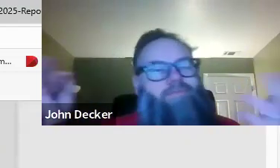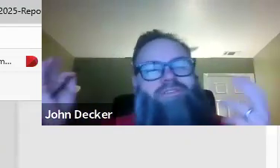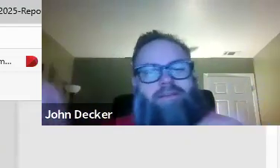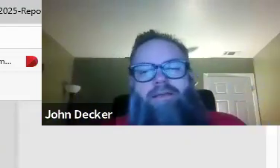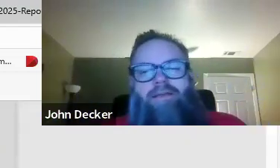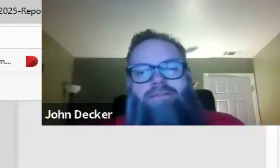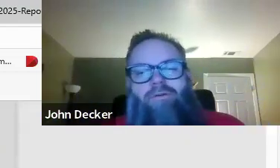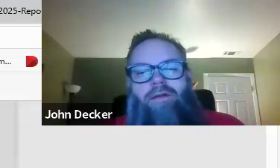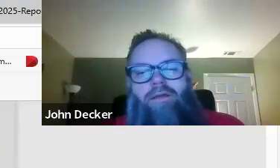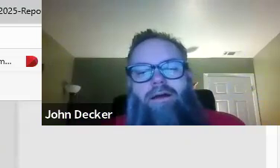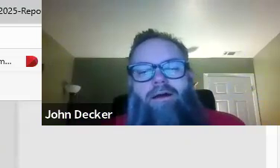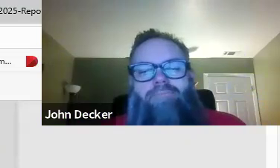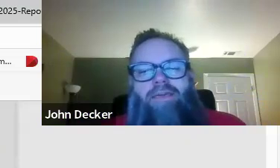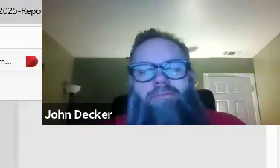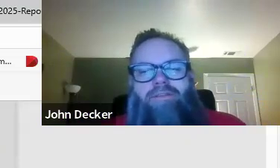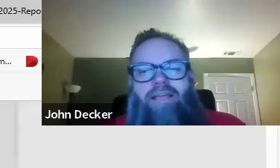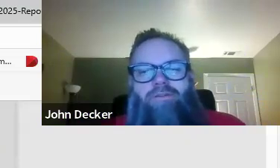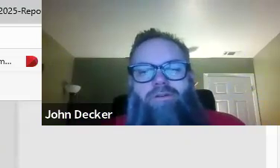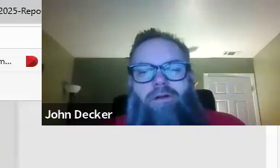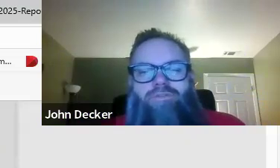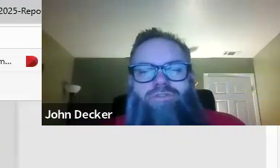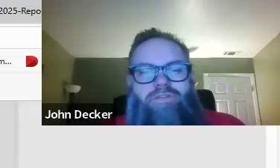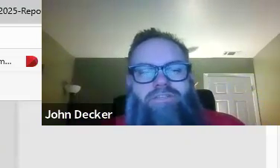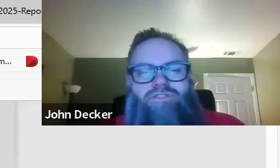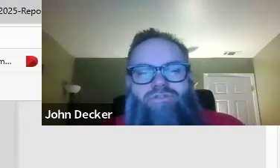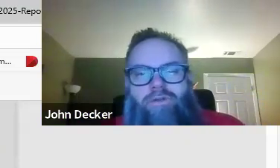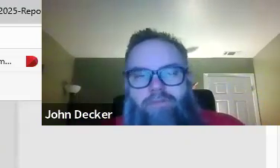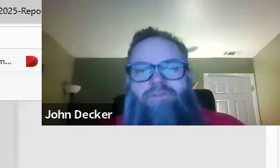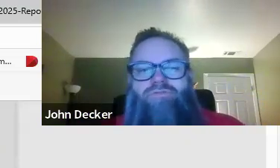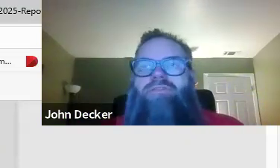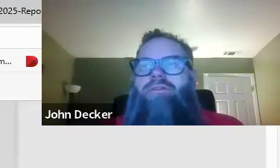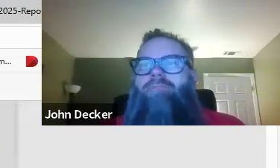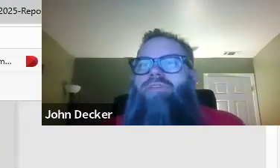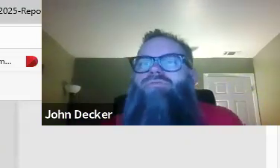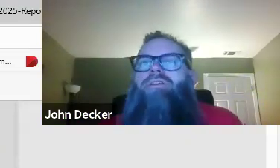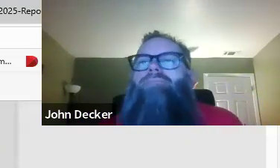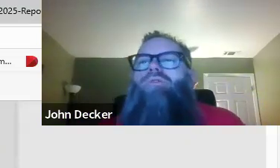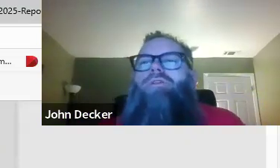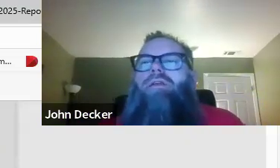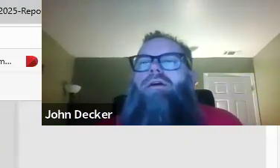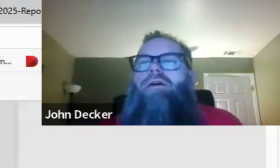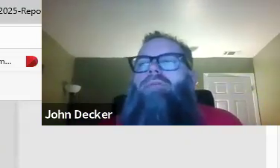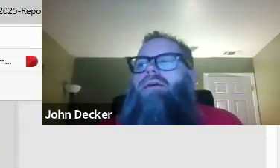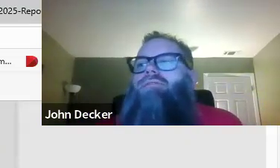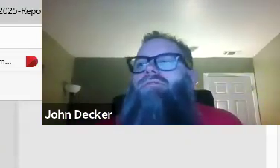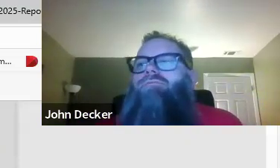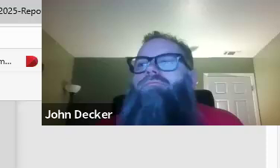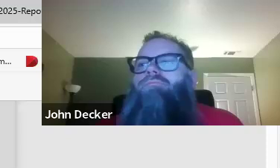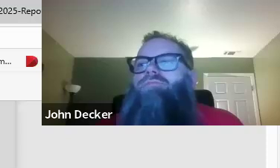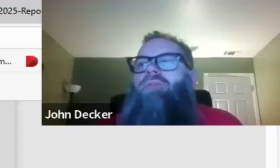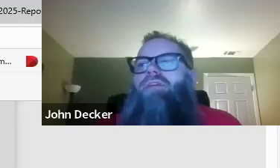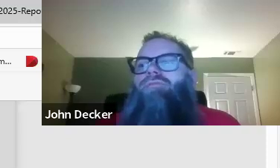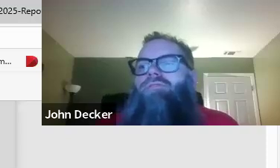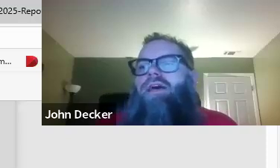that we've ever seen. And so being able to tailor opportunities to individuals is really important. And